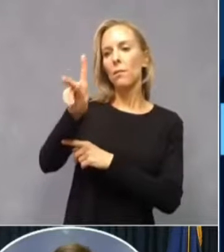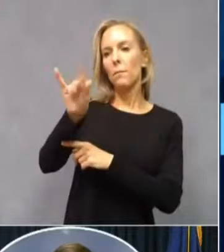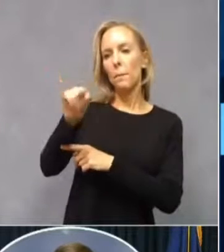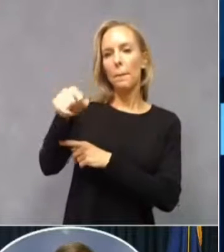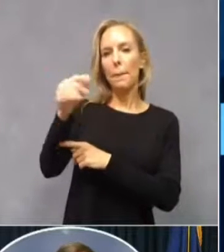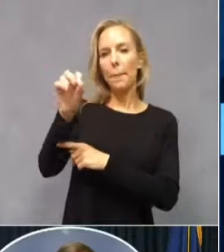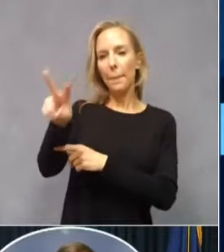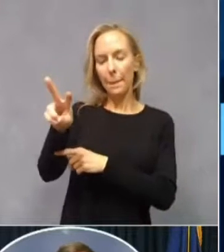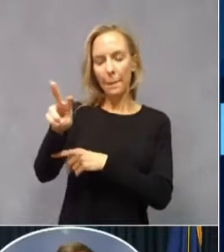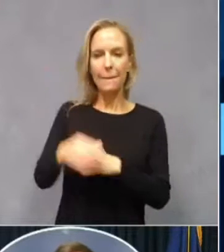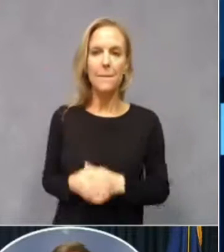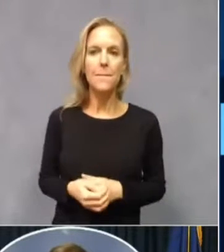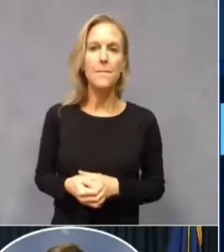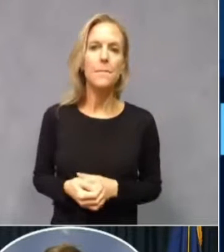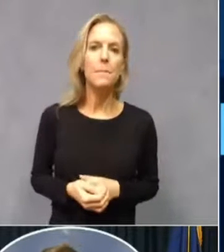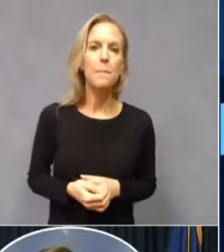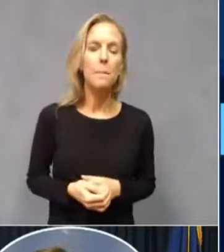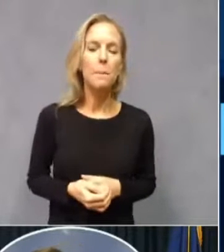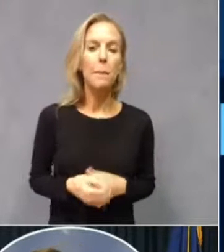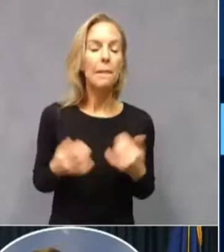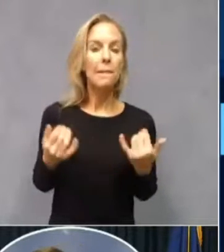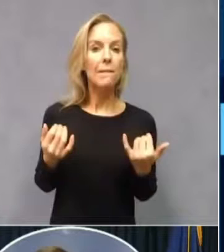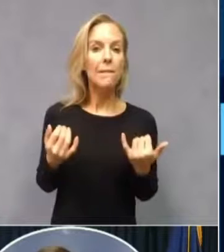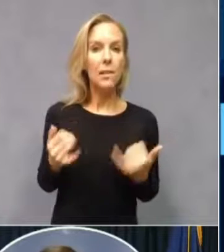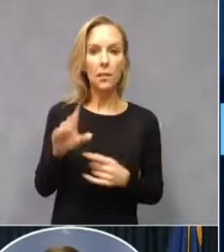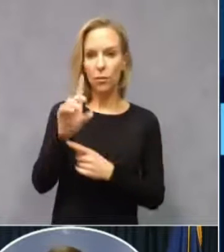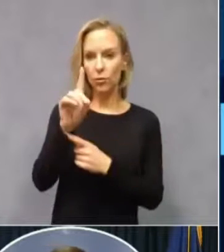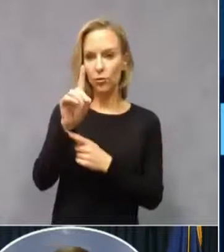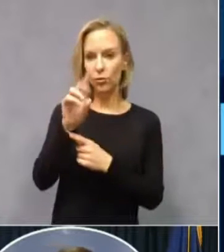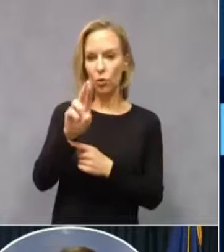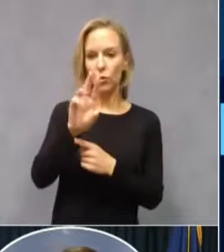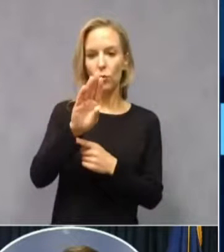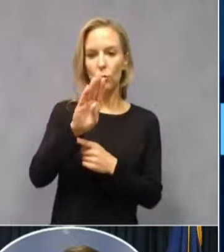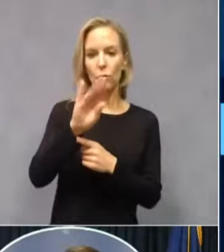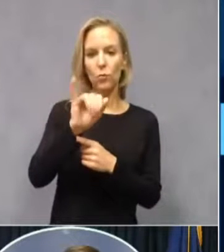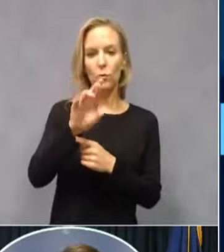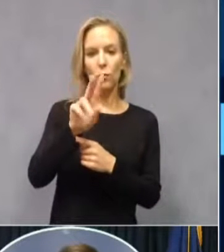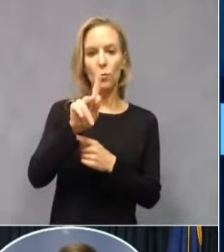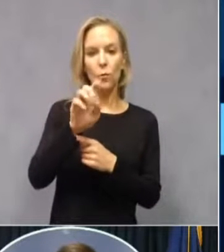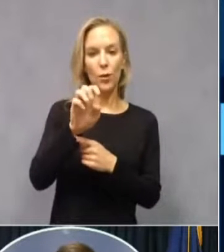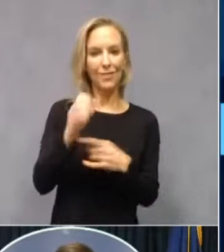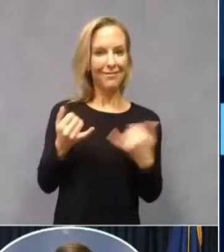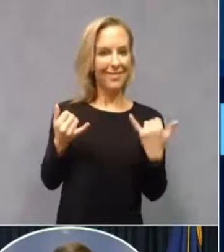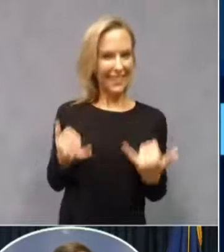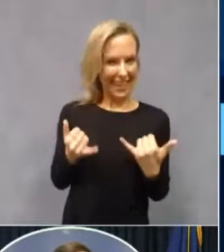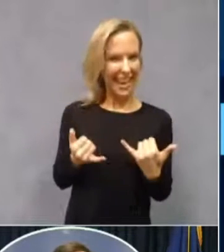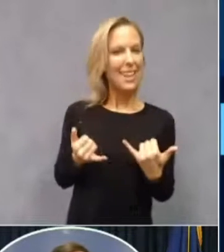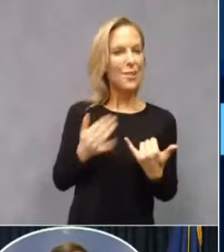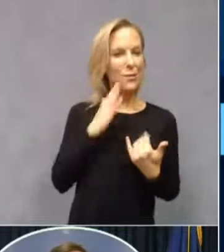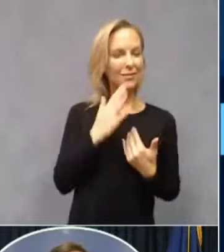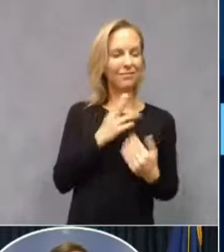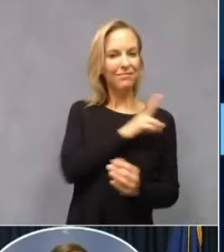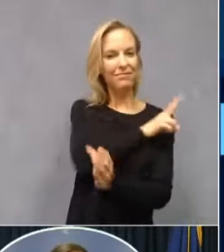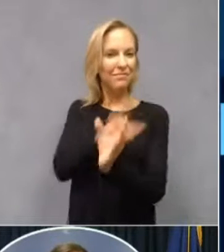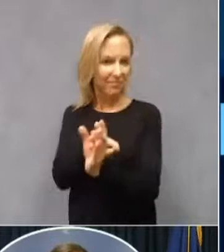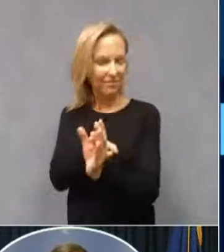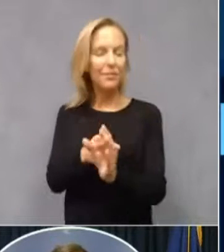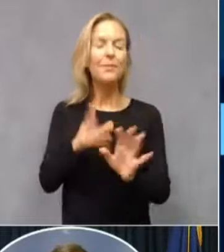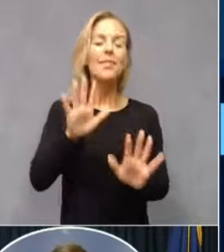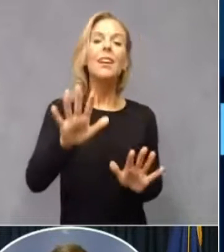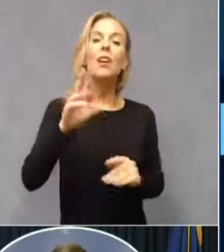teamkyfbrf.ky.gov. Okay, so we had Dr. Burks in today, and in a little bit, Dr. Stack is going to go